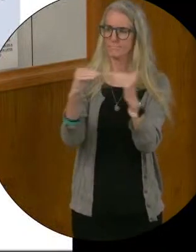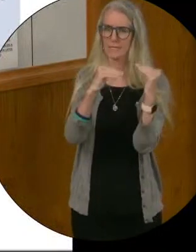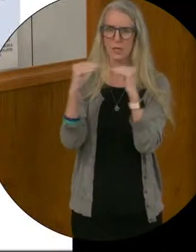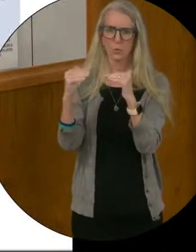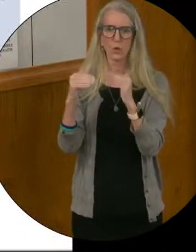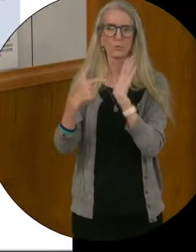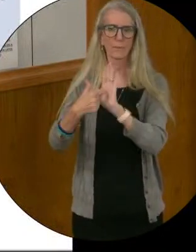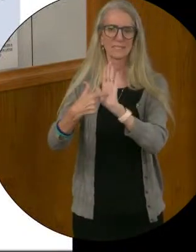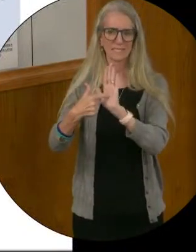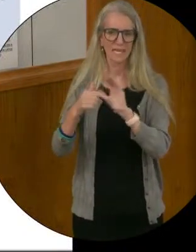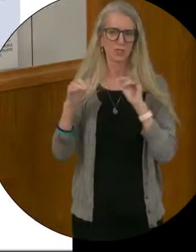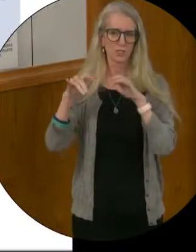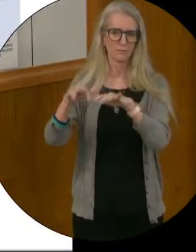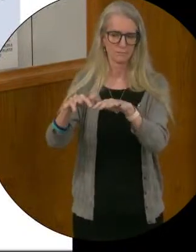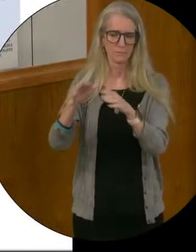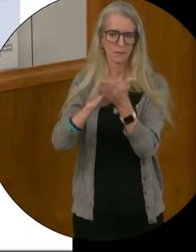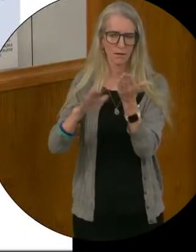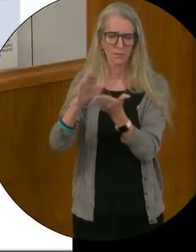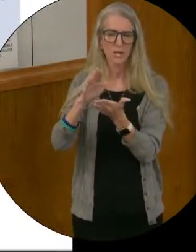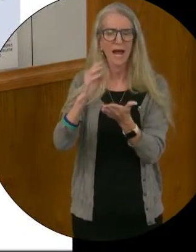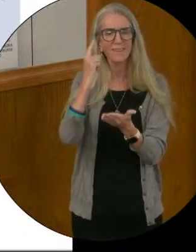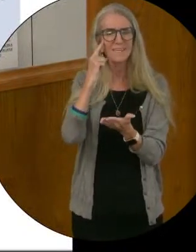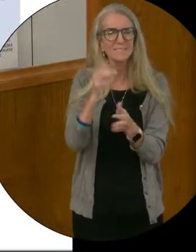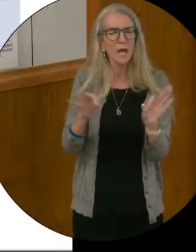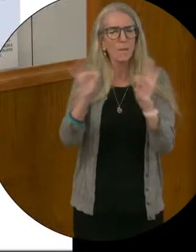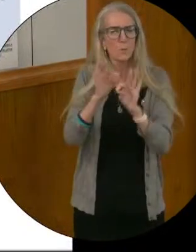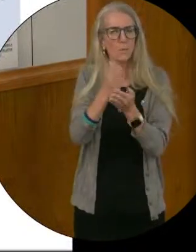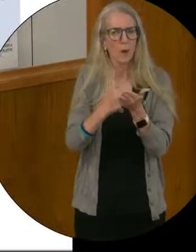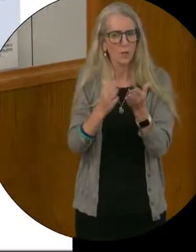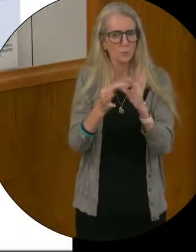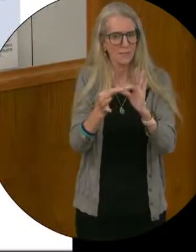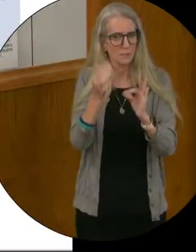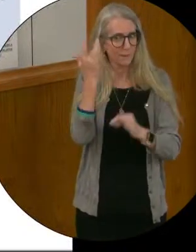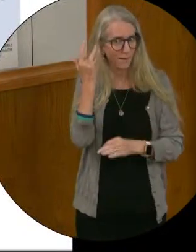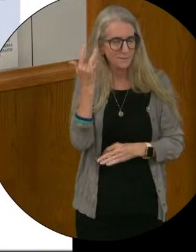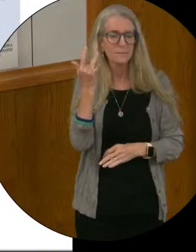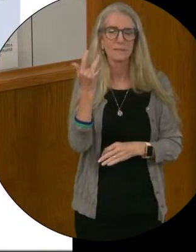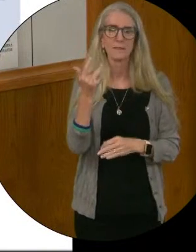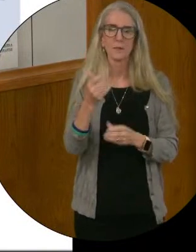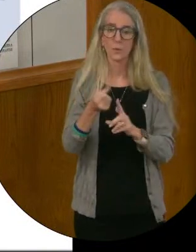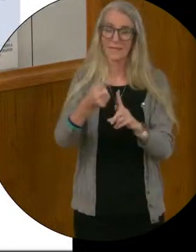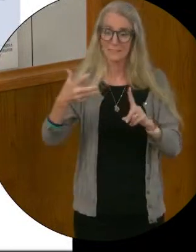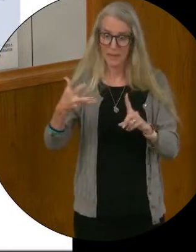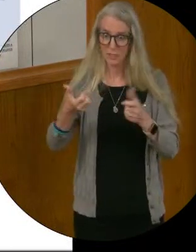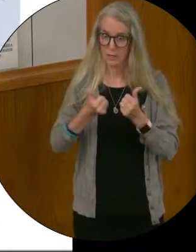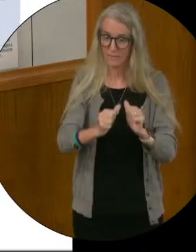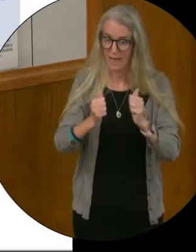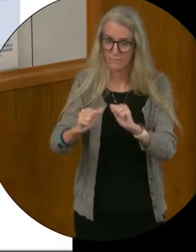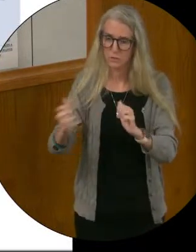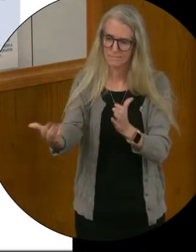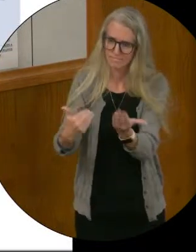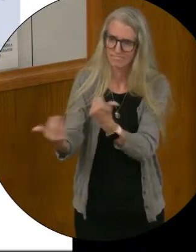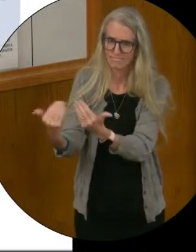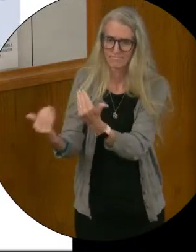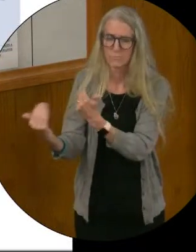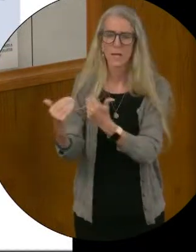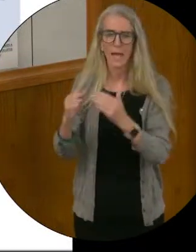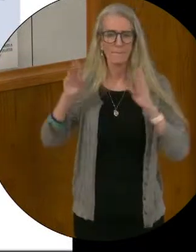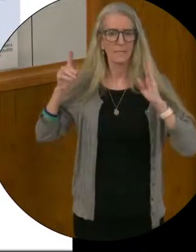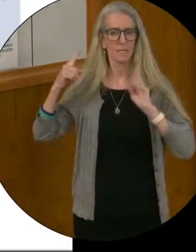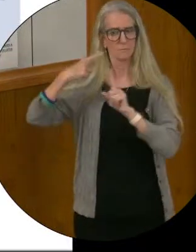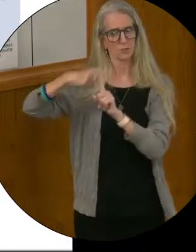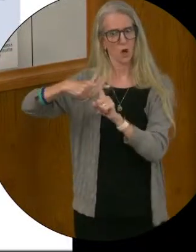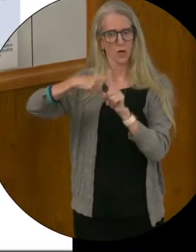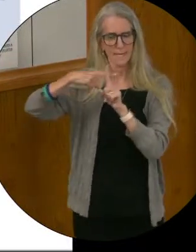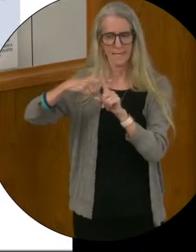important piece to mention because with that expansion of those efforts and being targeted with that,